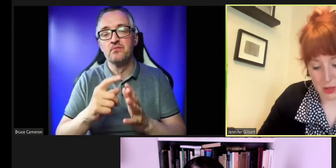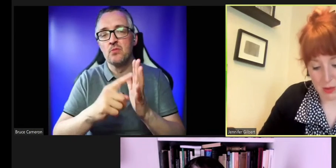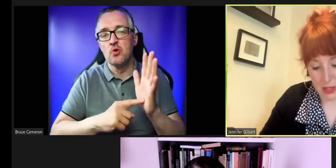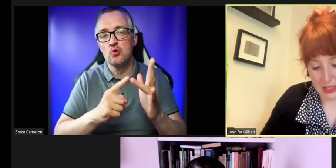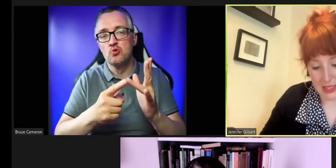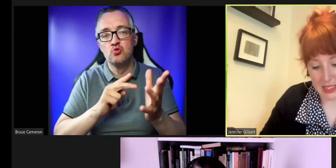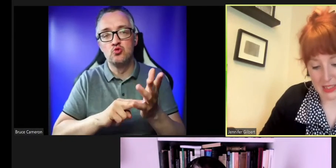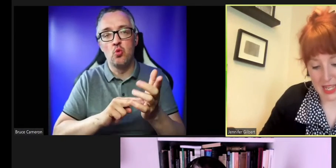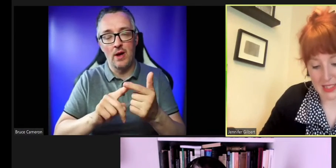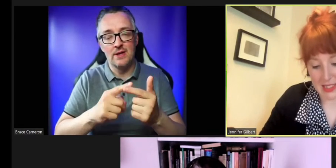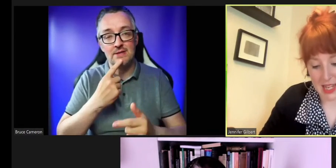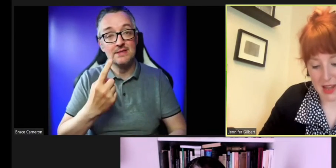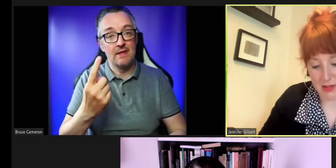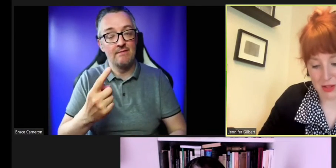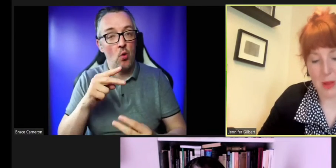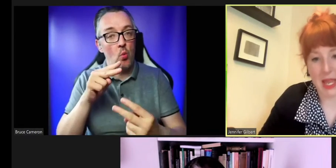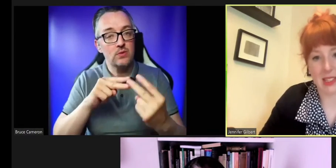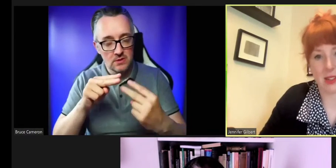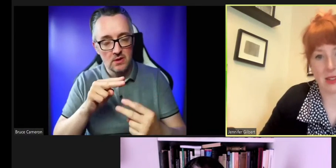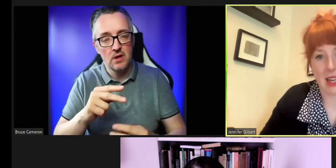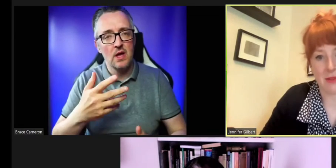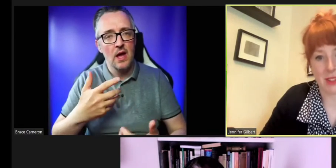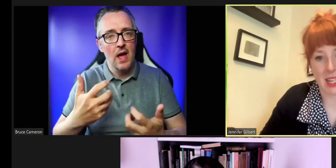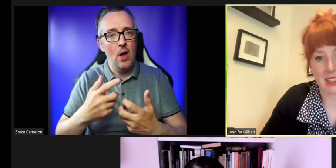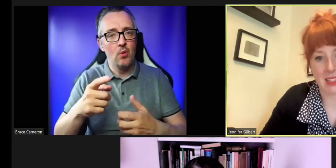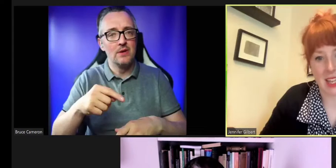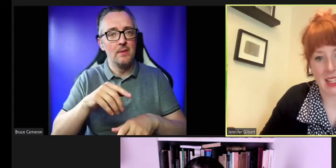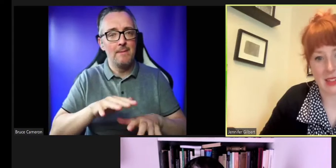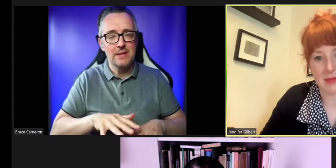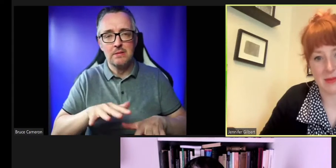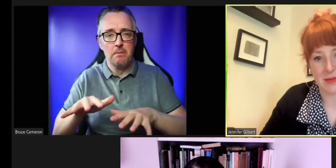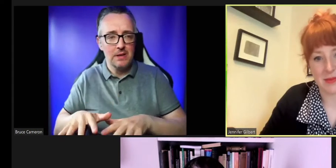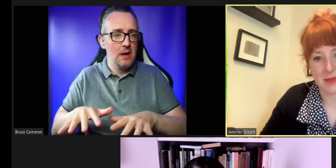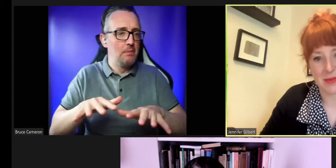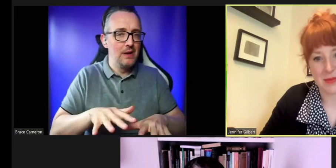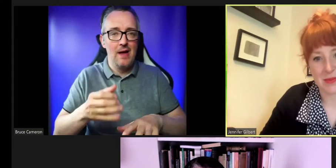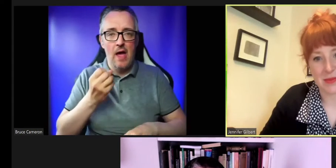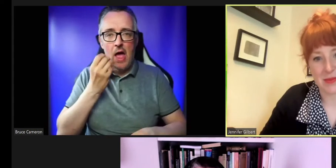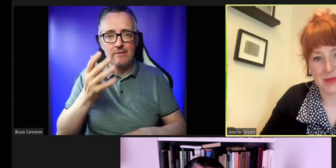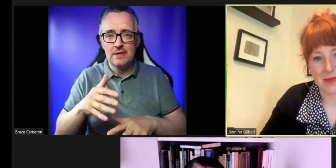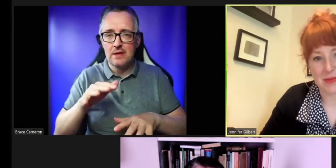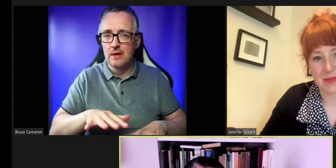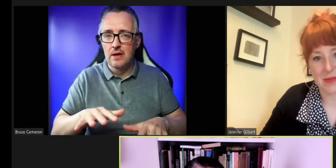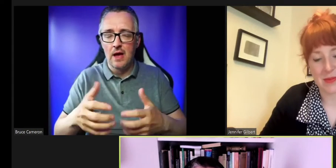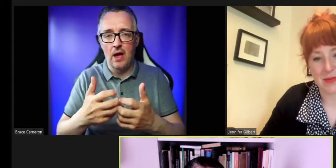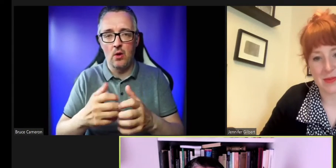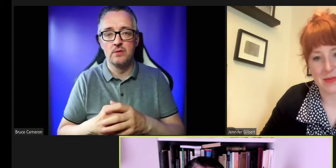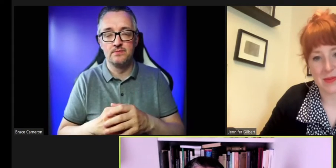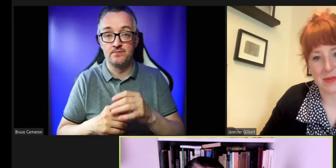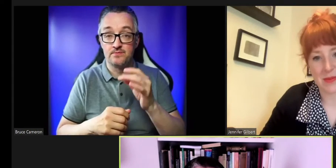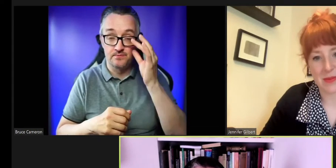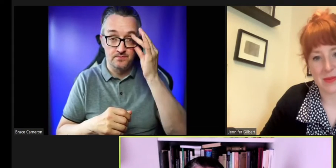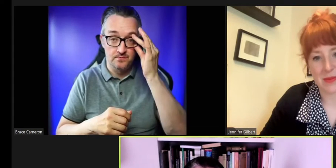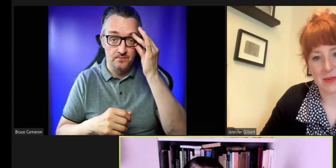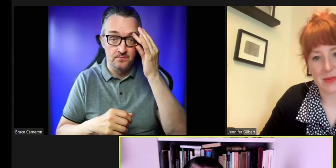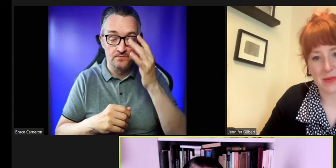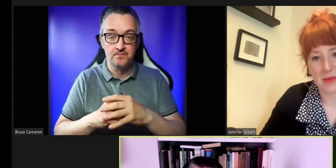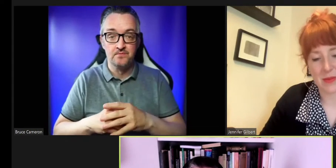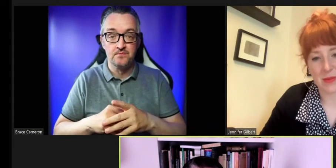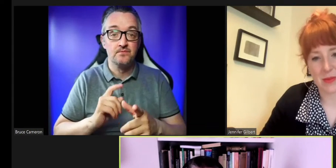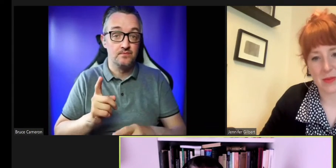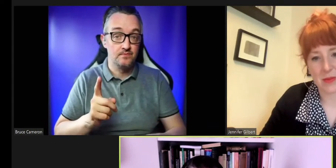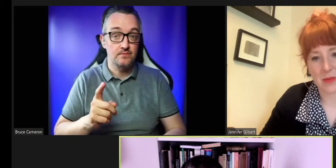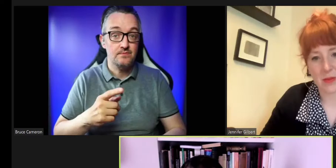she's also autistic, has asked, how do you pace yourself day to day? This again is something that I feel